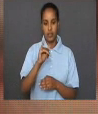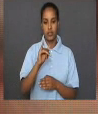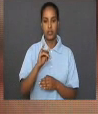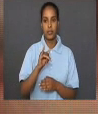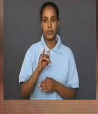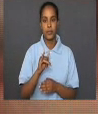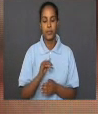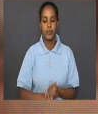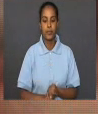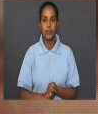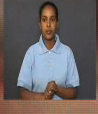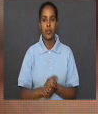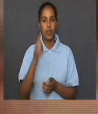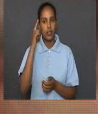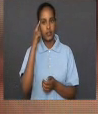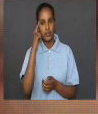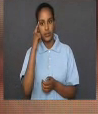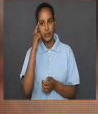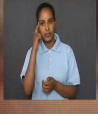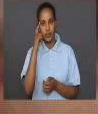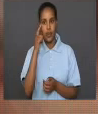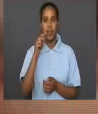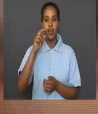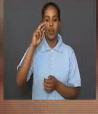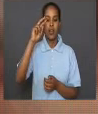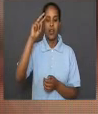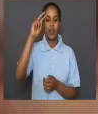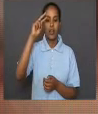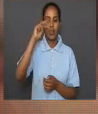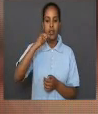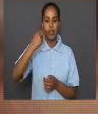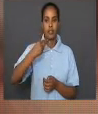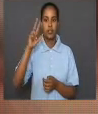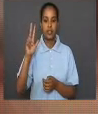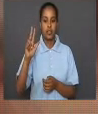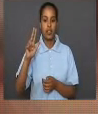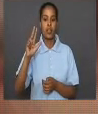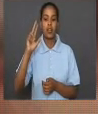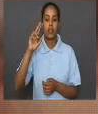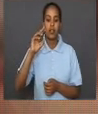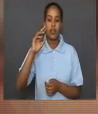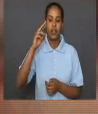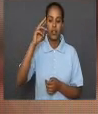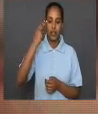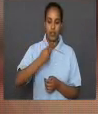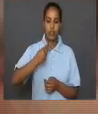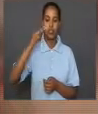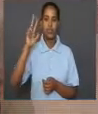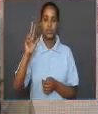this. As you can see, ammonia and hydronium ions are produced.